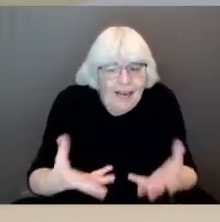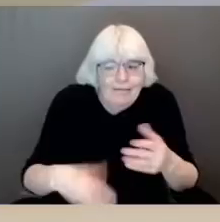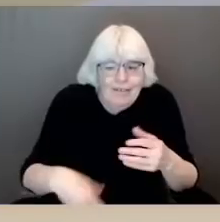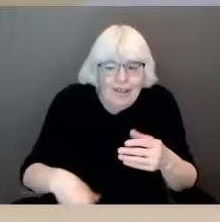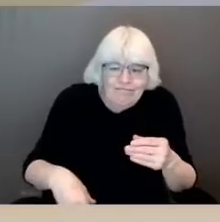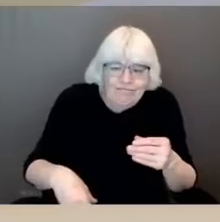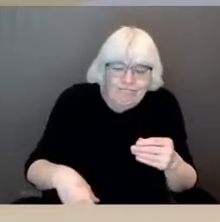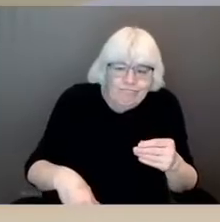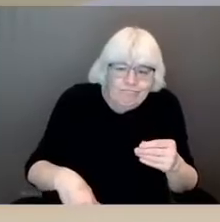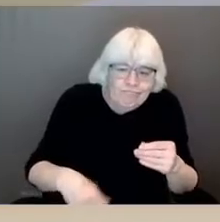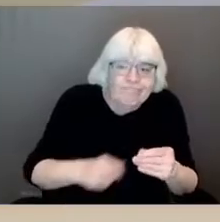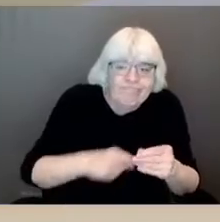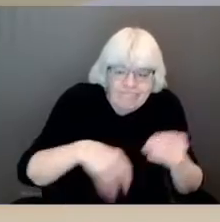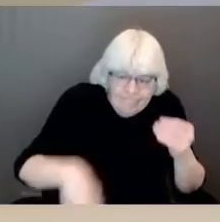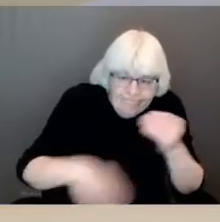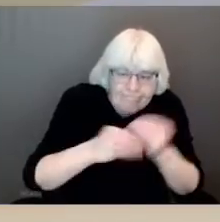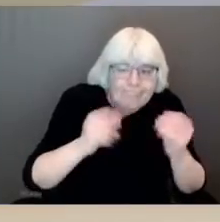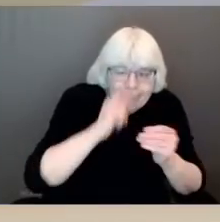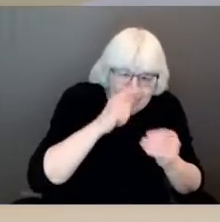we believe they were shipped